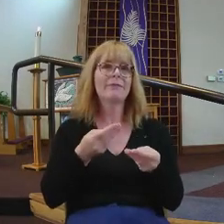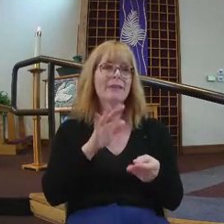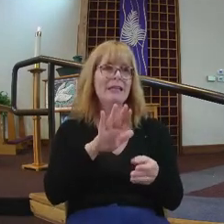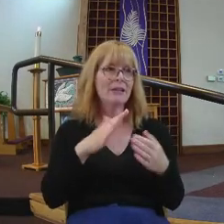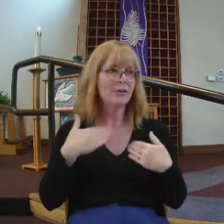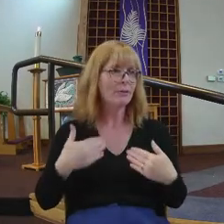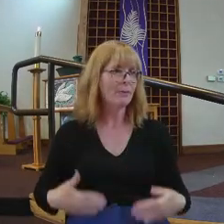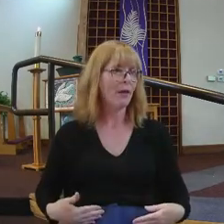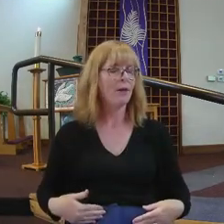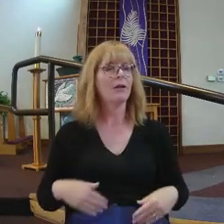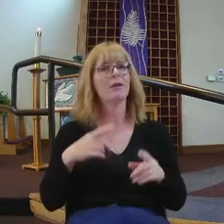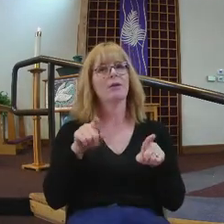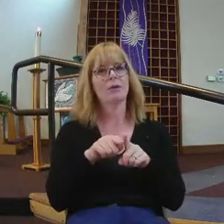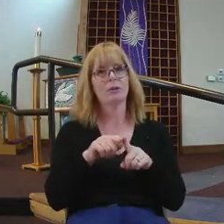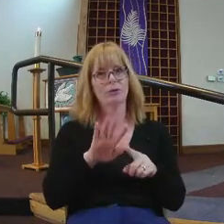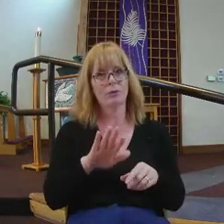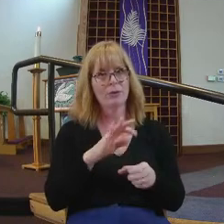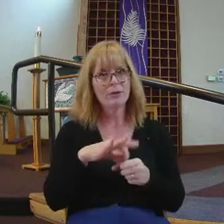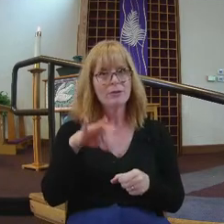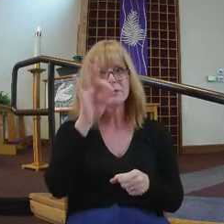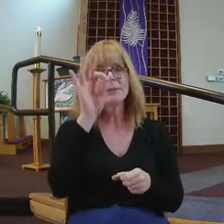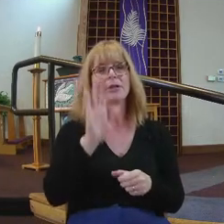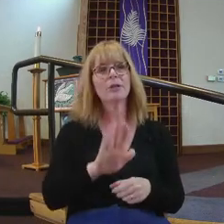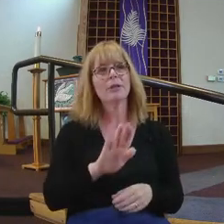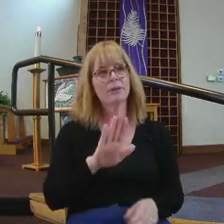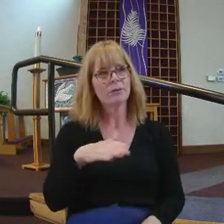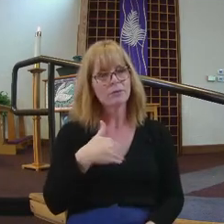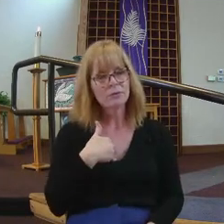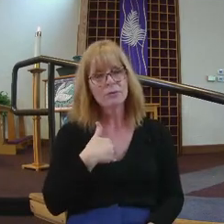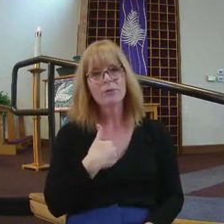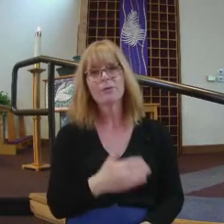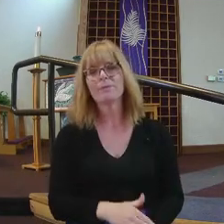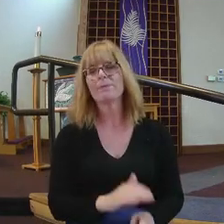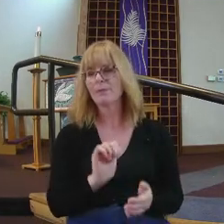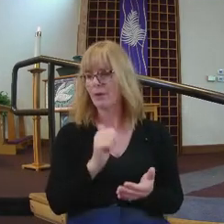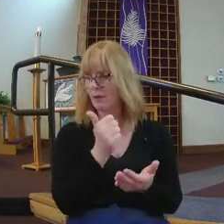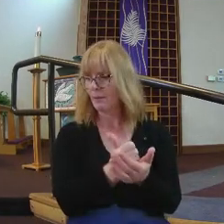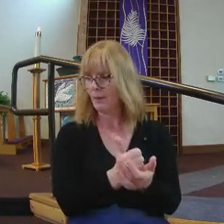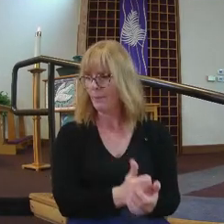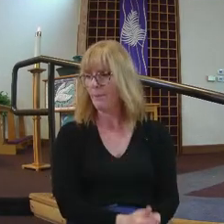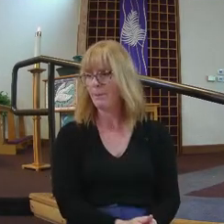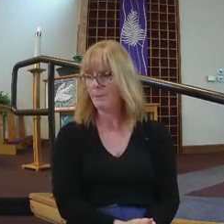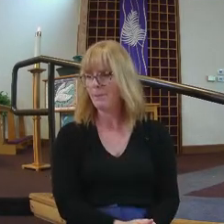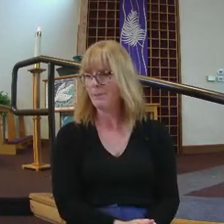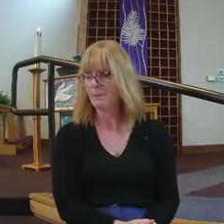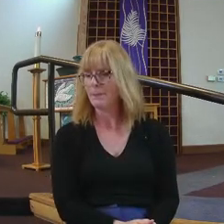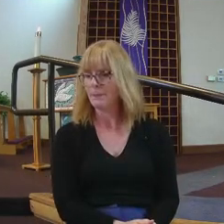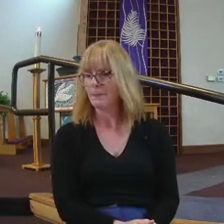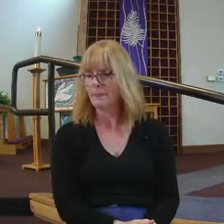also their spirits and their souls. Amen.